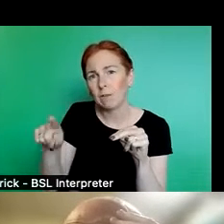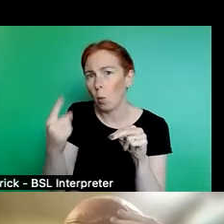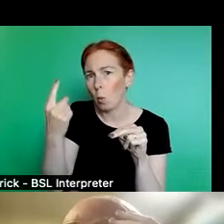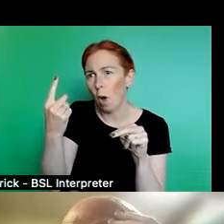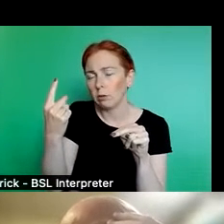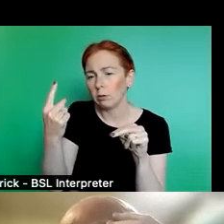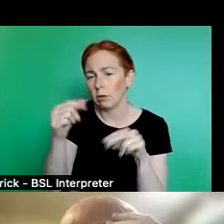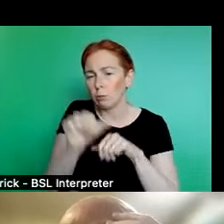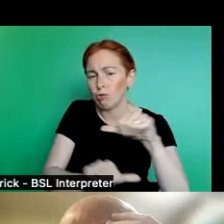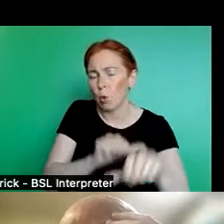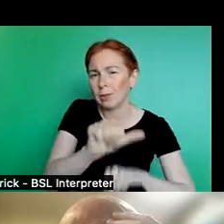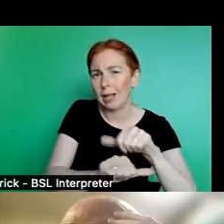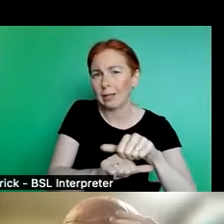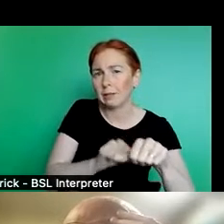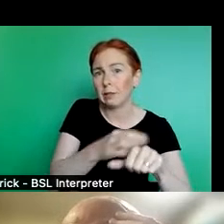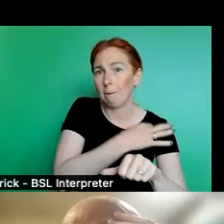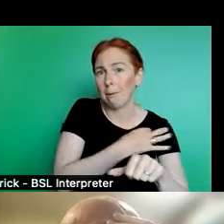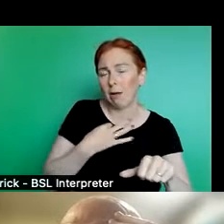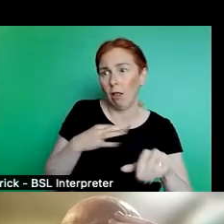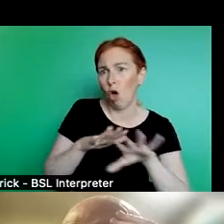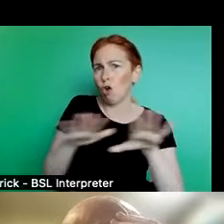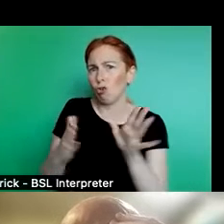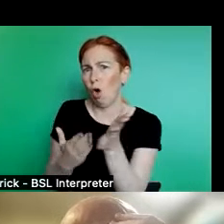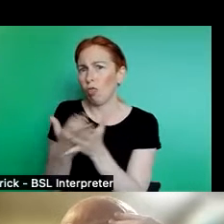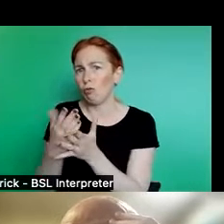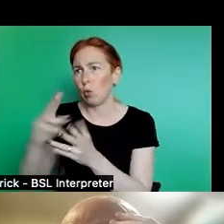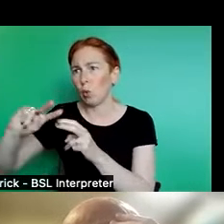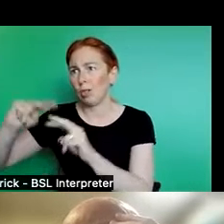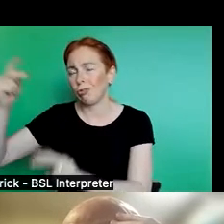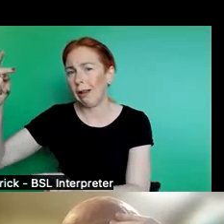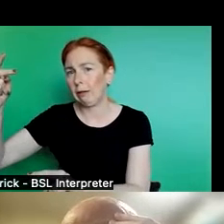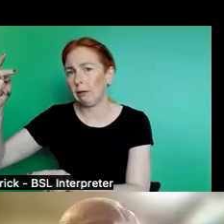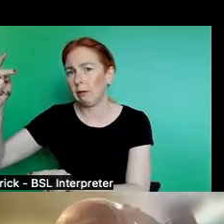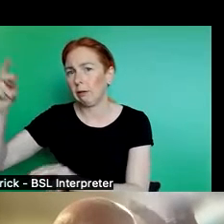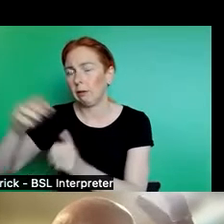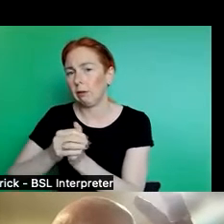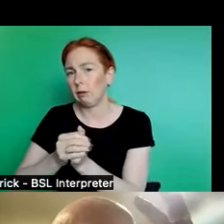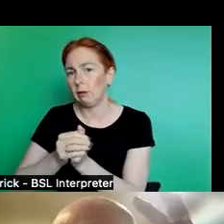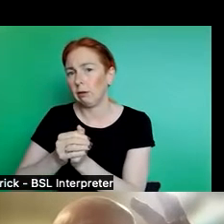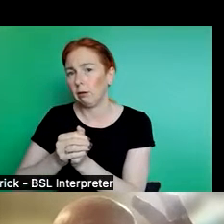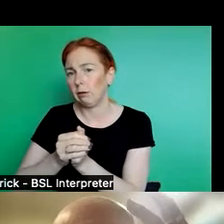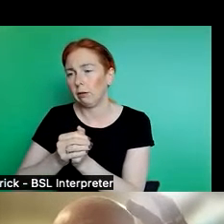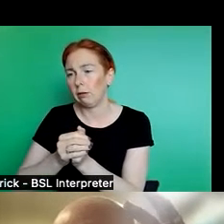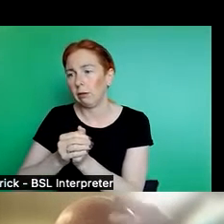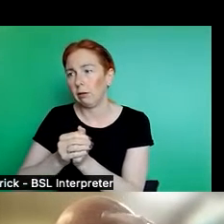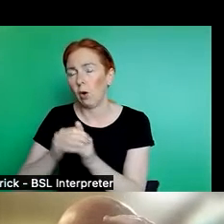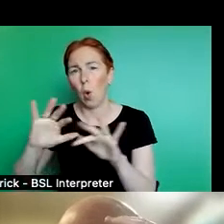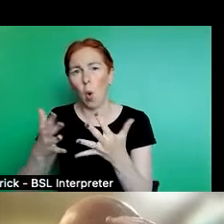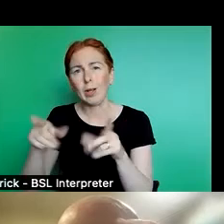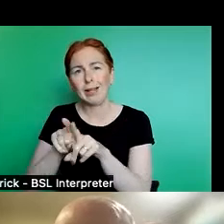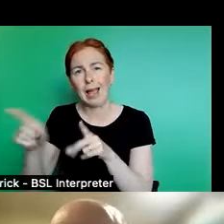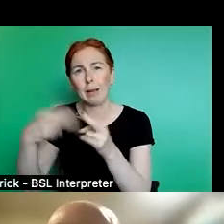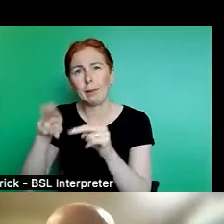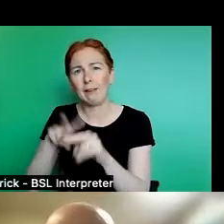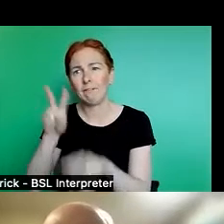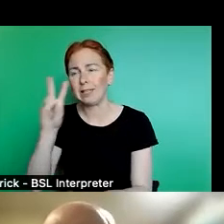geneticist, and had the opportunity to talk about that. Something would have gone wrong if that's the case. I'm not saying that things don't go wrong. I'm slightly